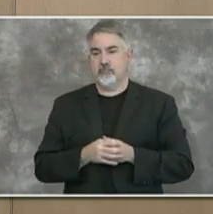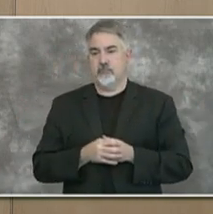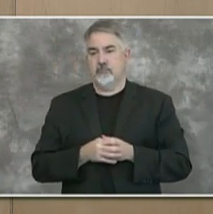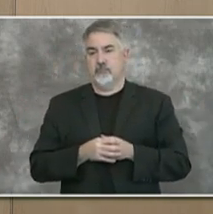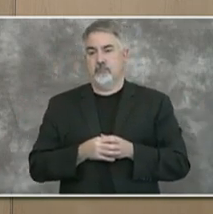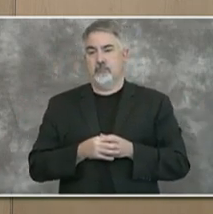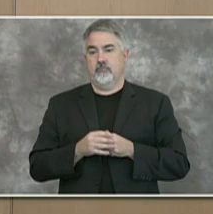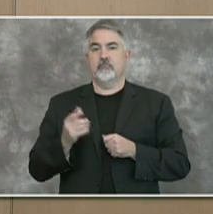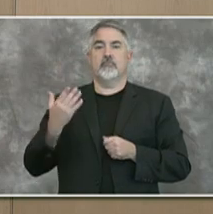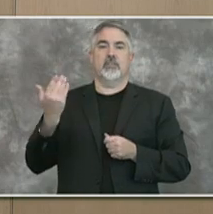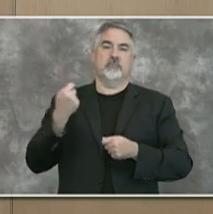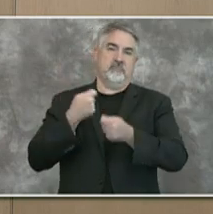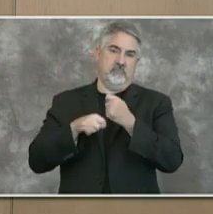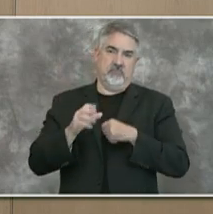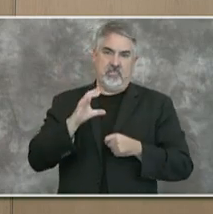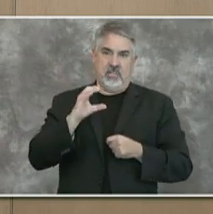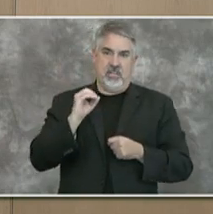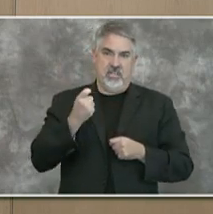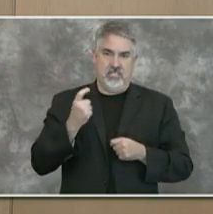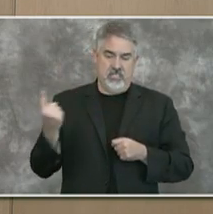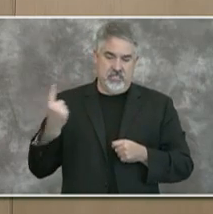podium.